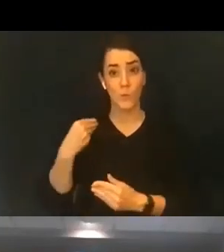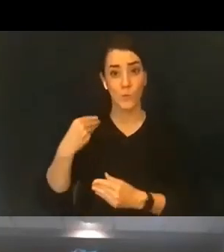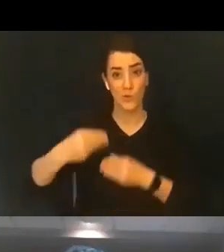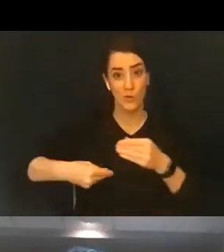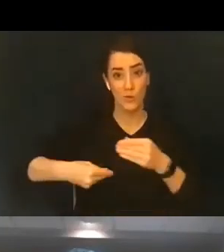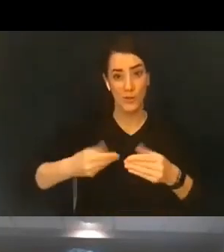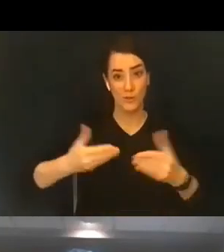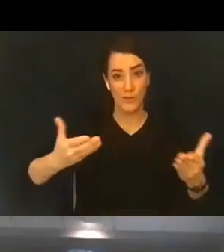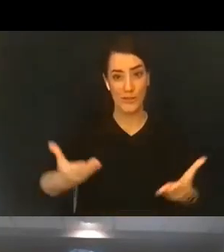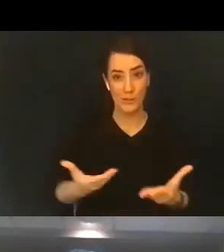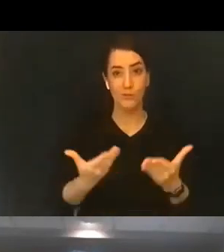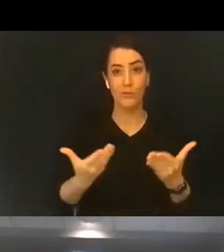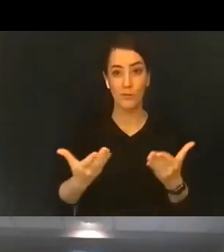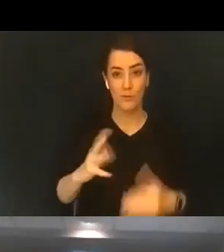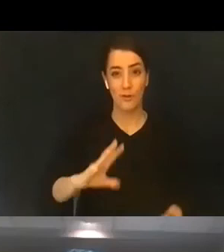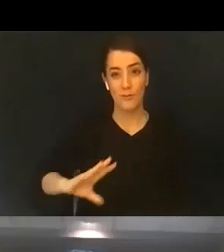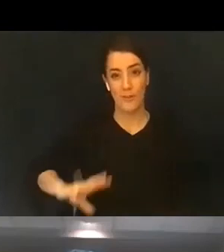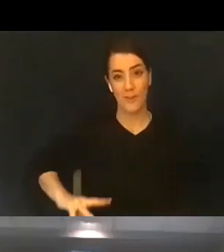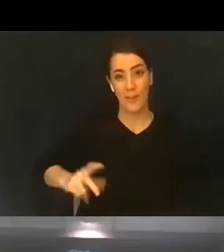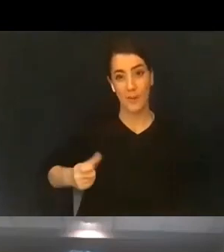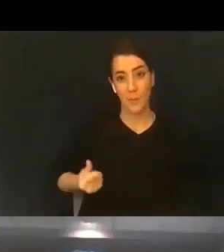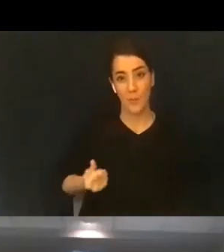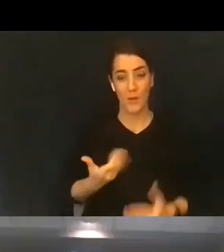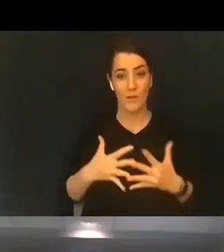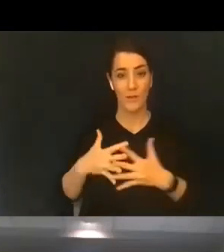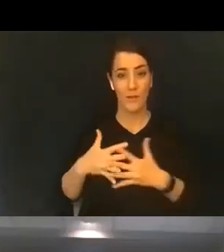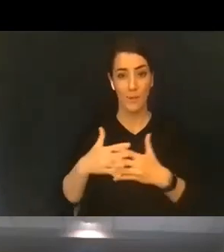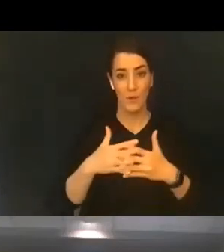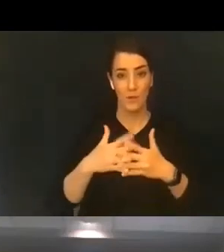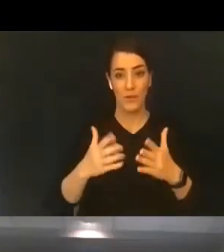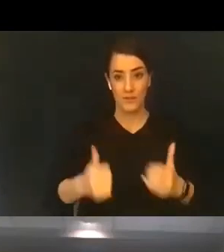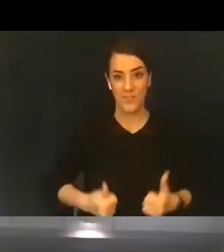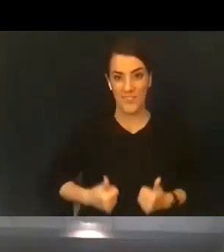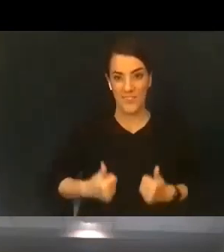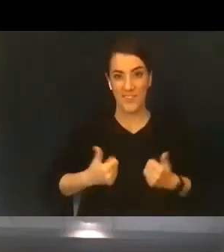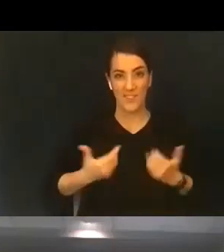been traumatized or as heavily traumatized. There's